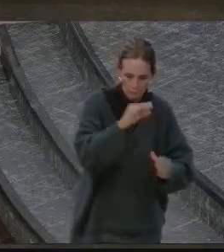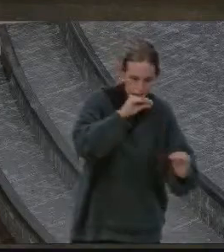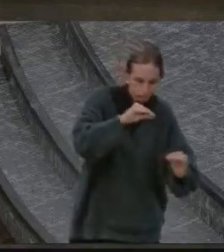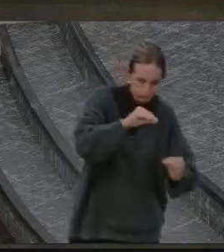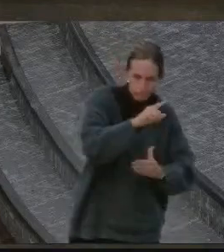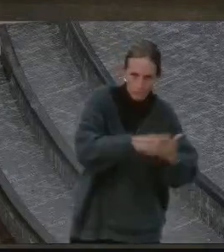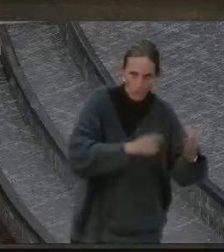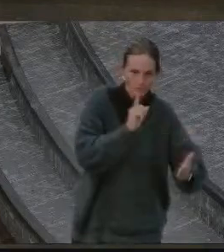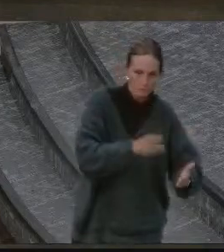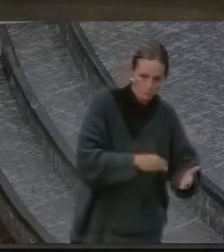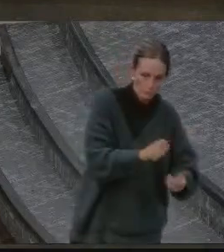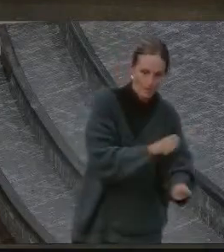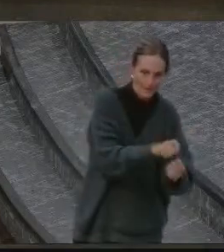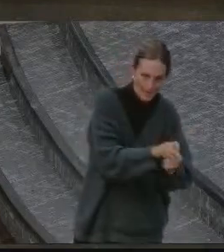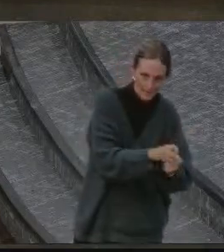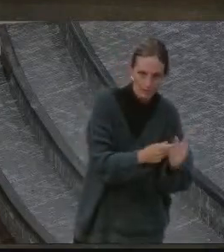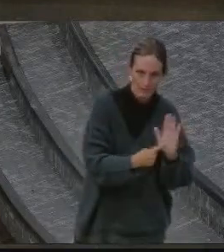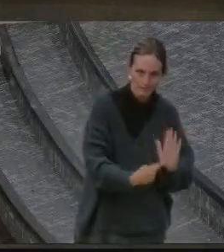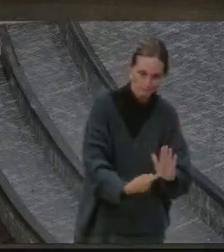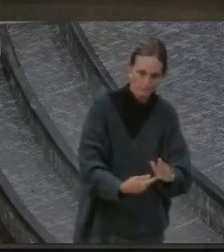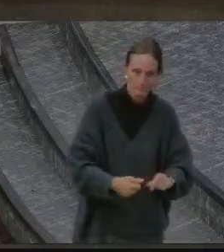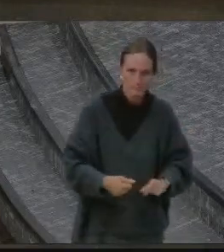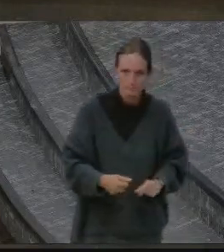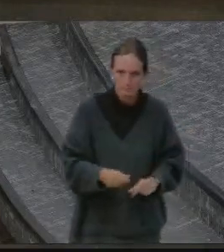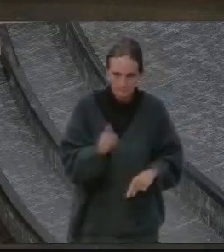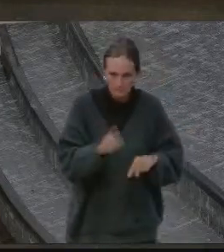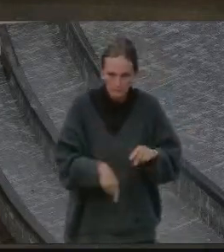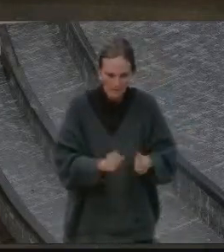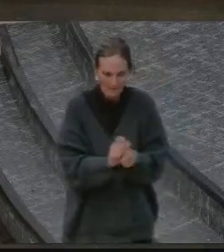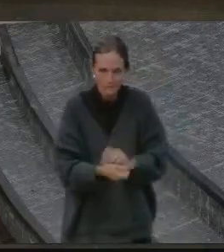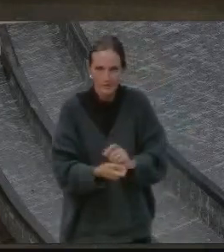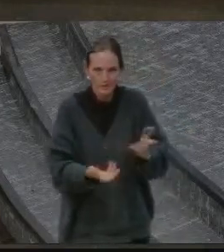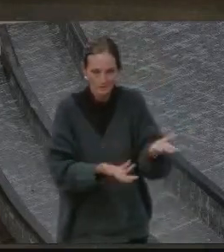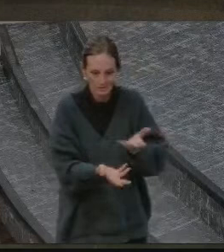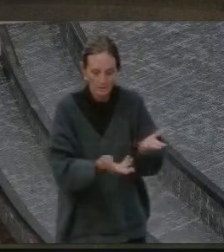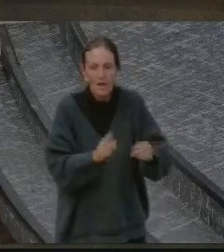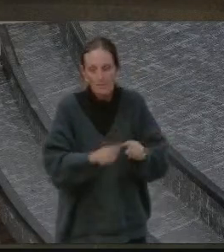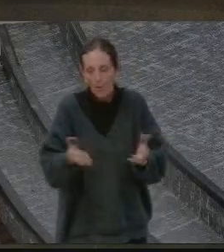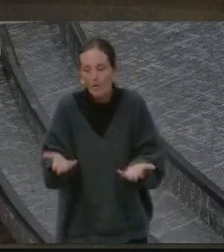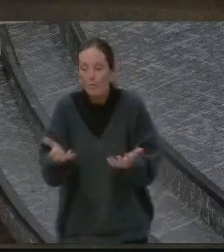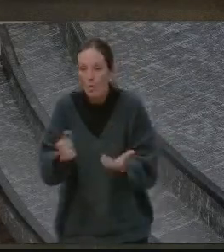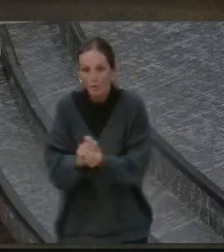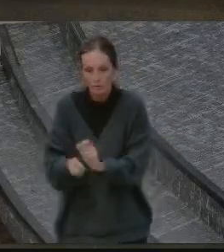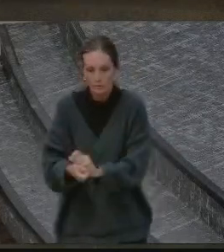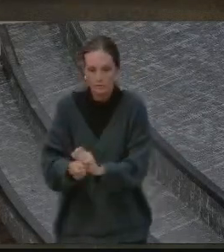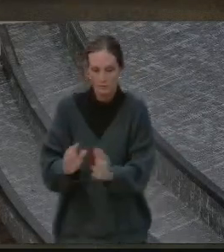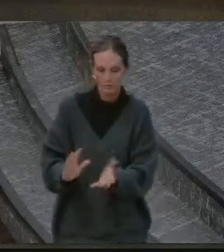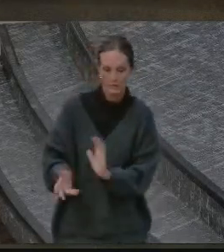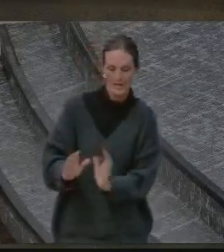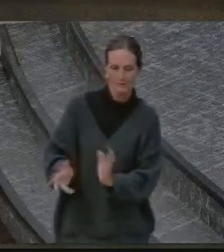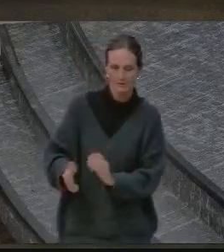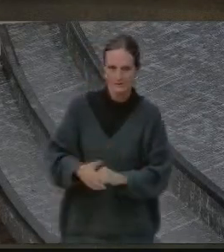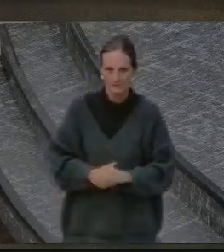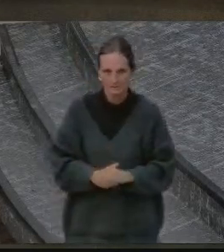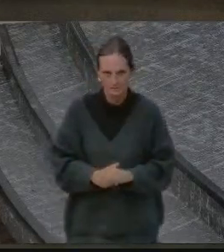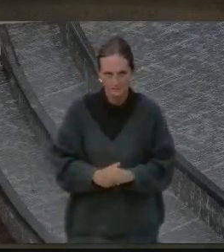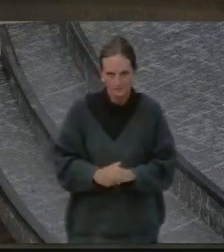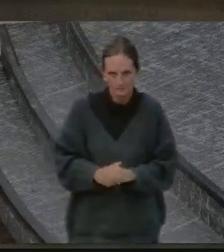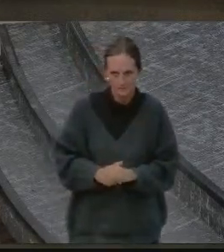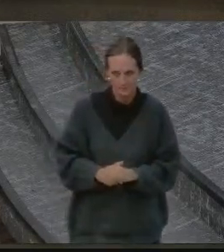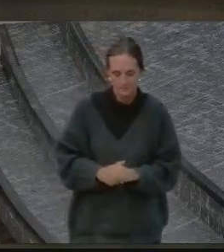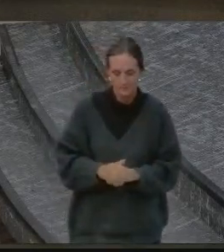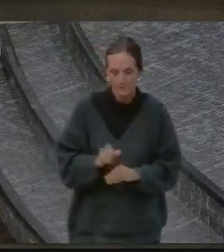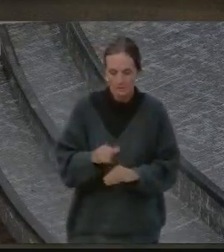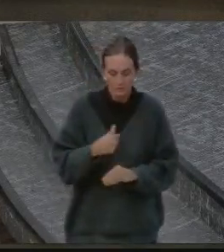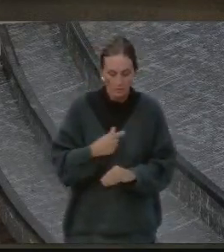accurate. There's no way to twist it, but we want to twist it, and then I just can't even sit here and think about my